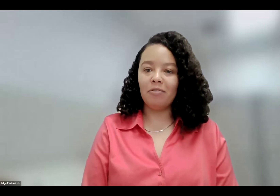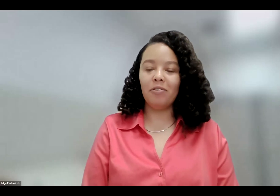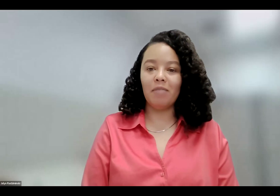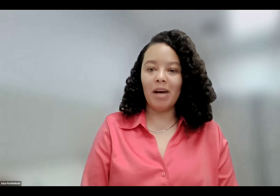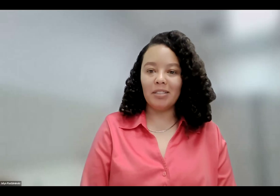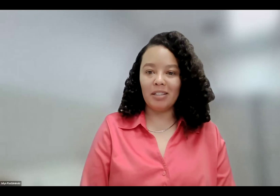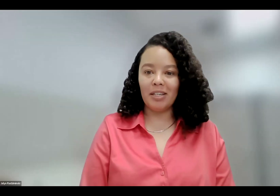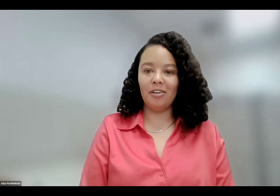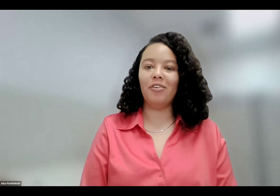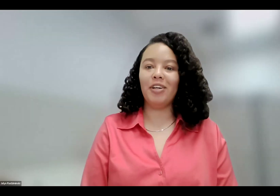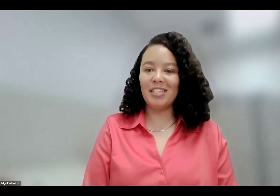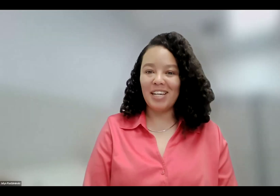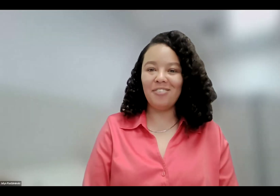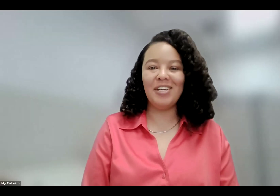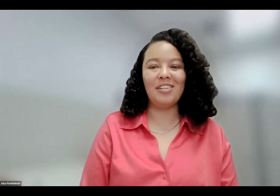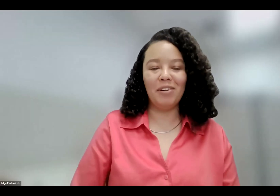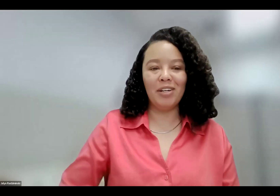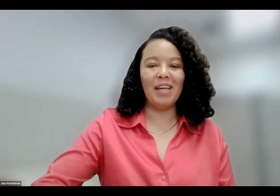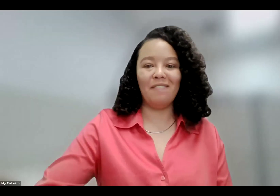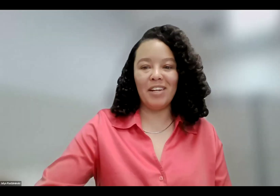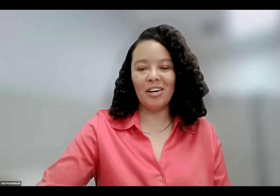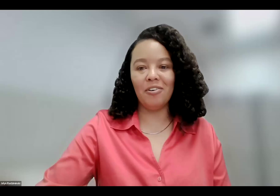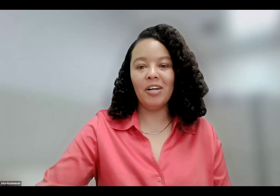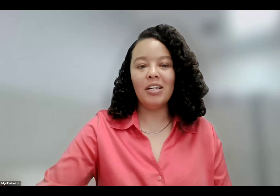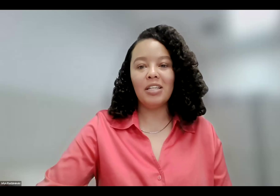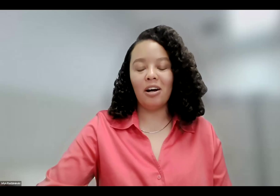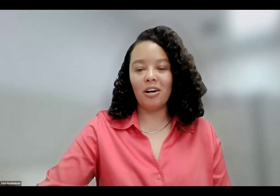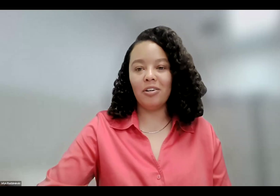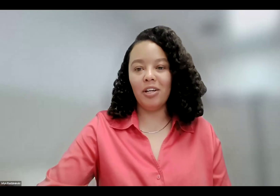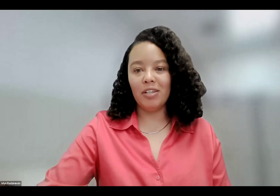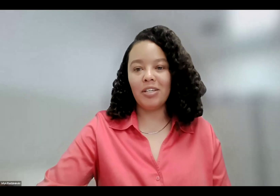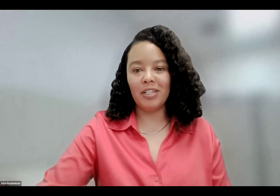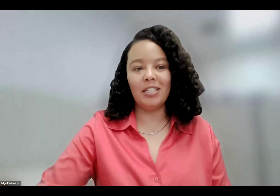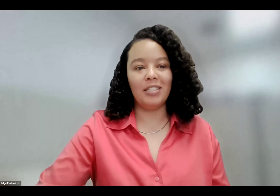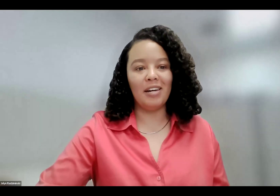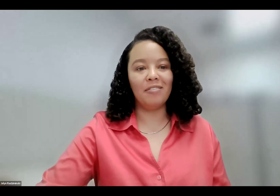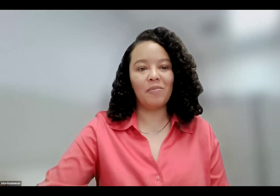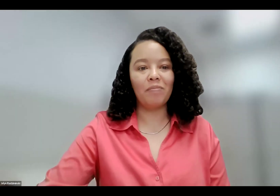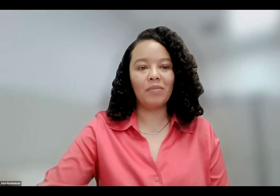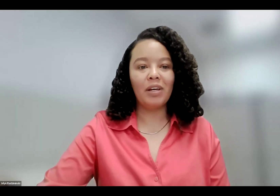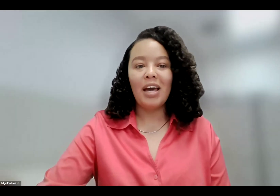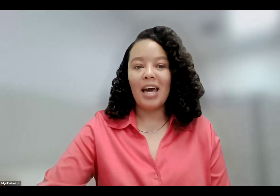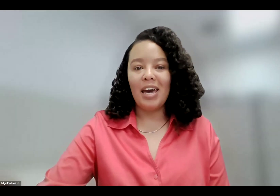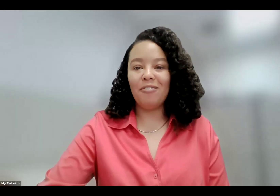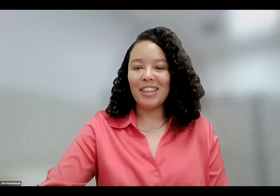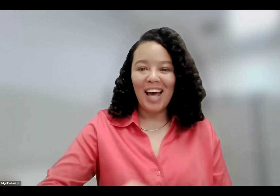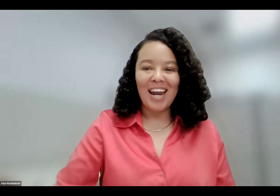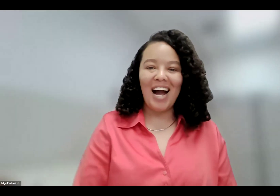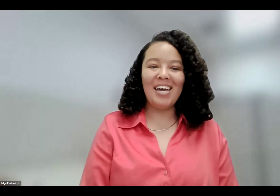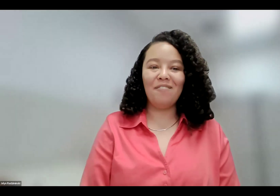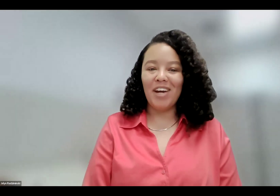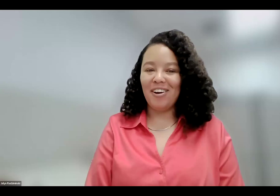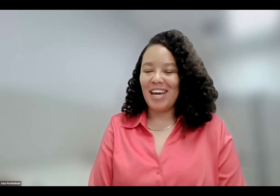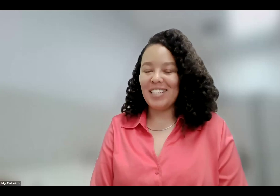I'm grateful for the Bazelon Center for continuing to build up that video to honor Lois Curtis's life. And with that,